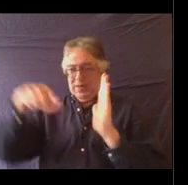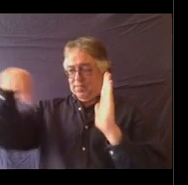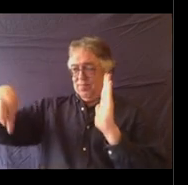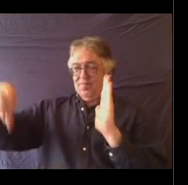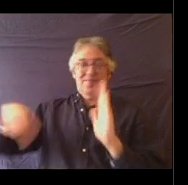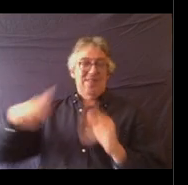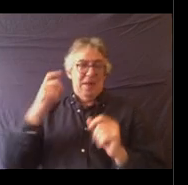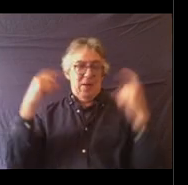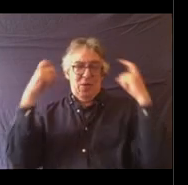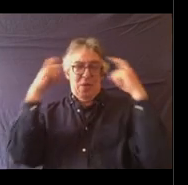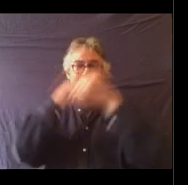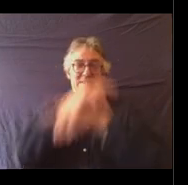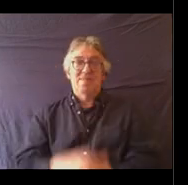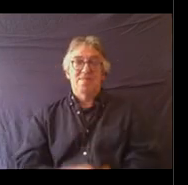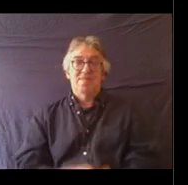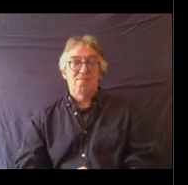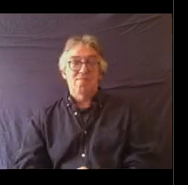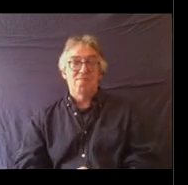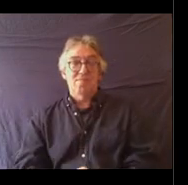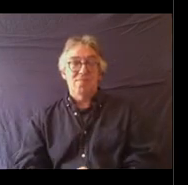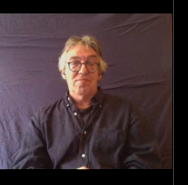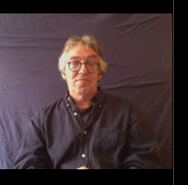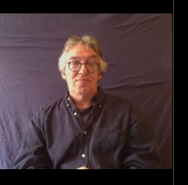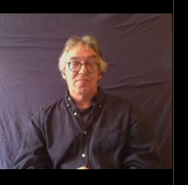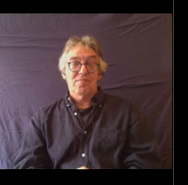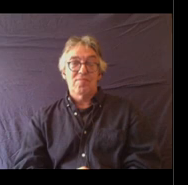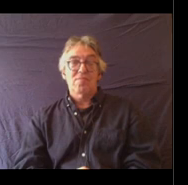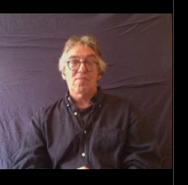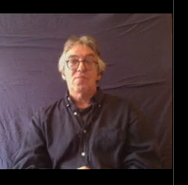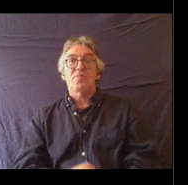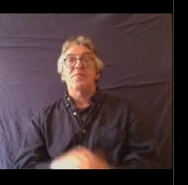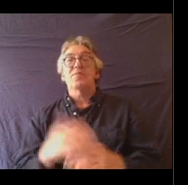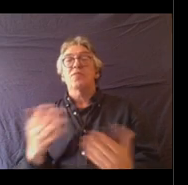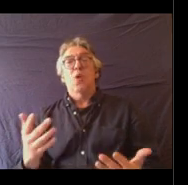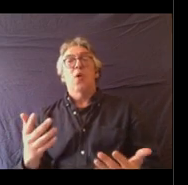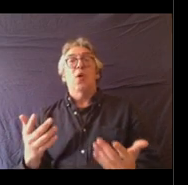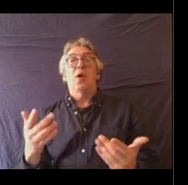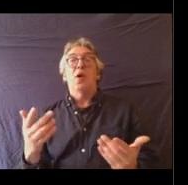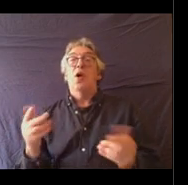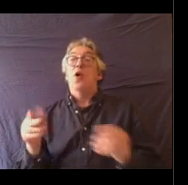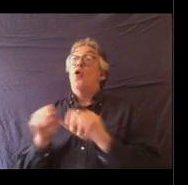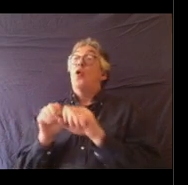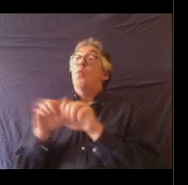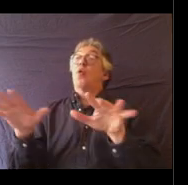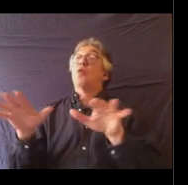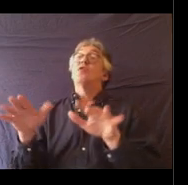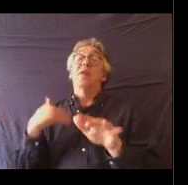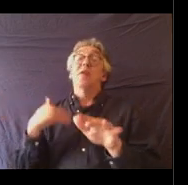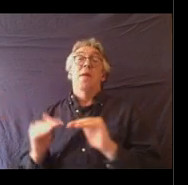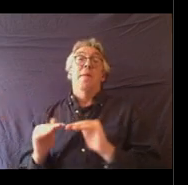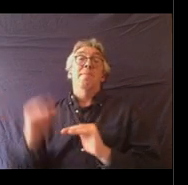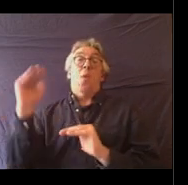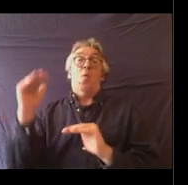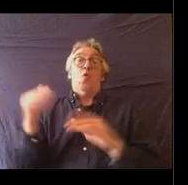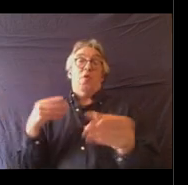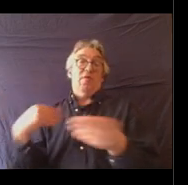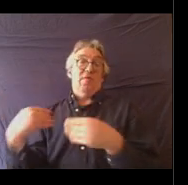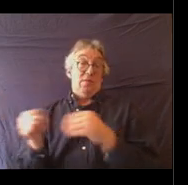also how, but basically to give more flexibility to the broadcasters in that respect without